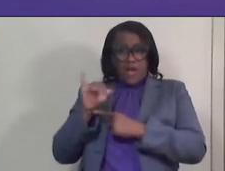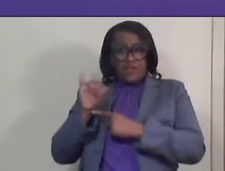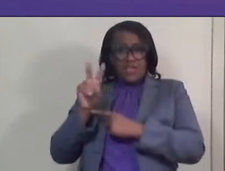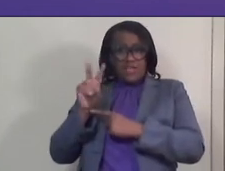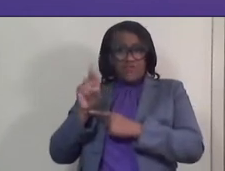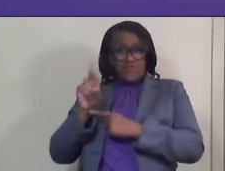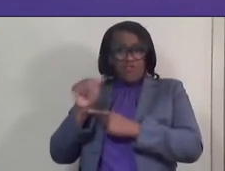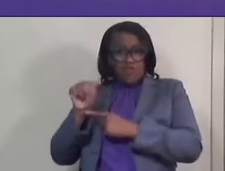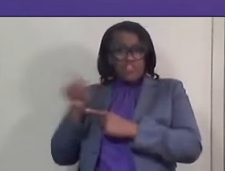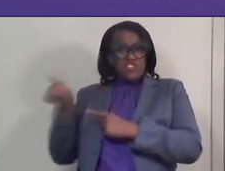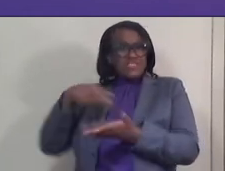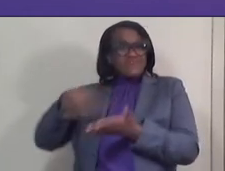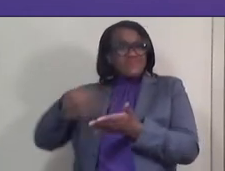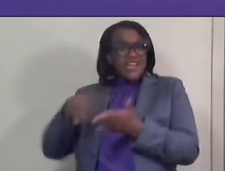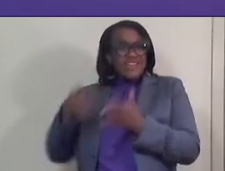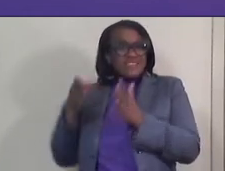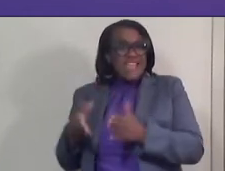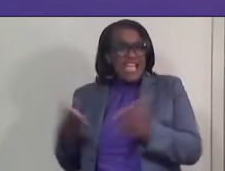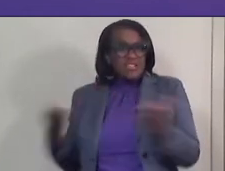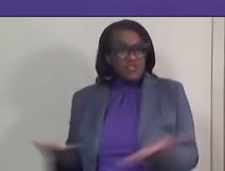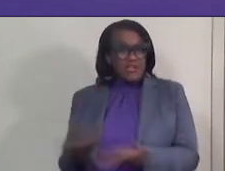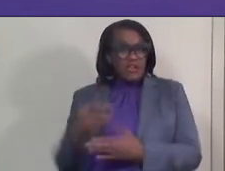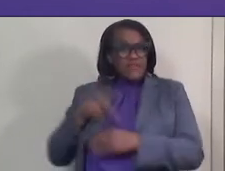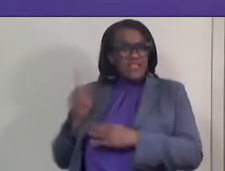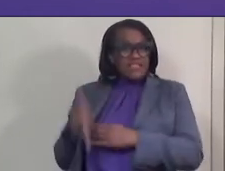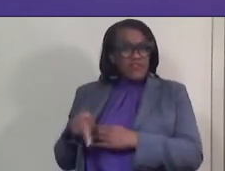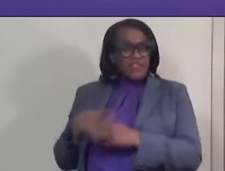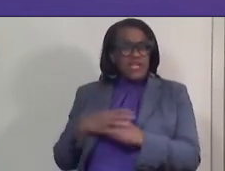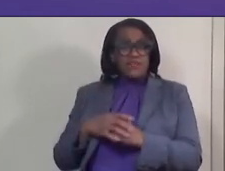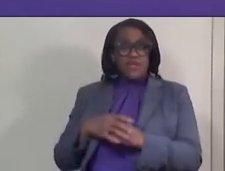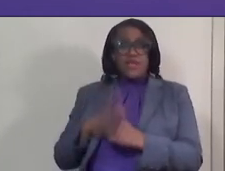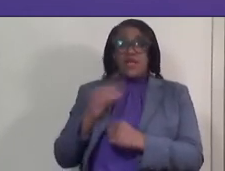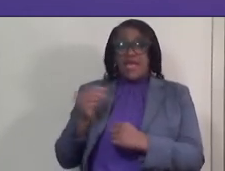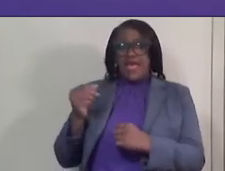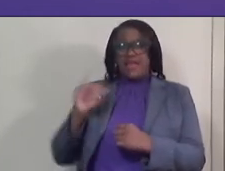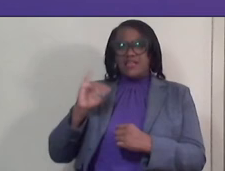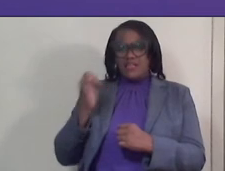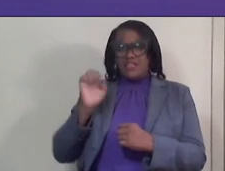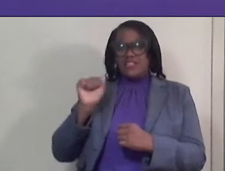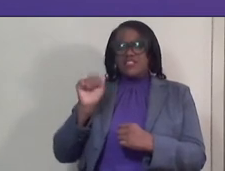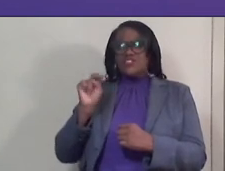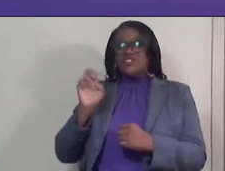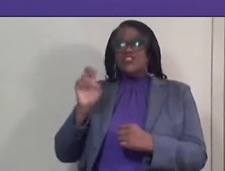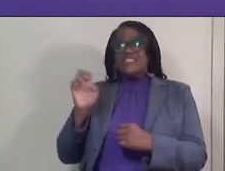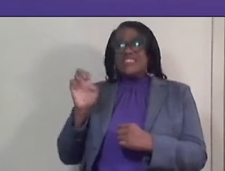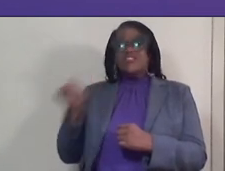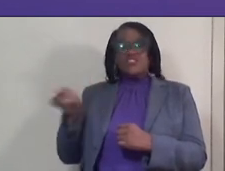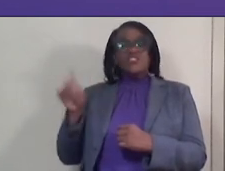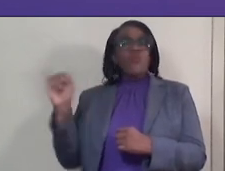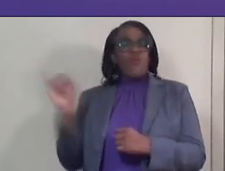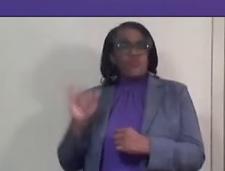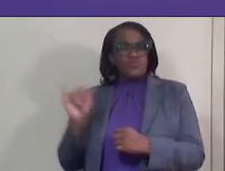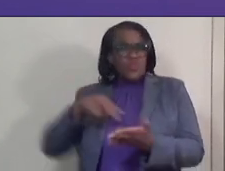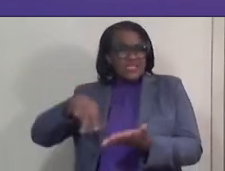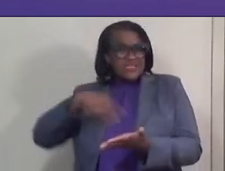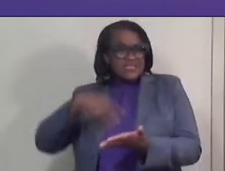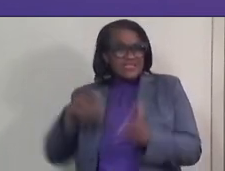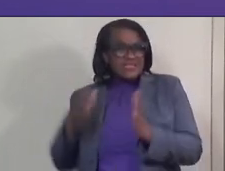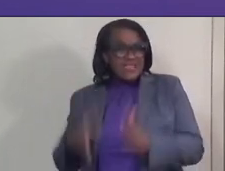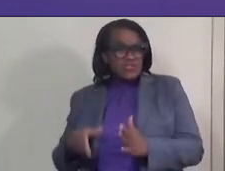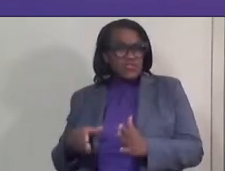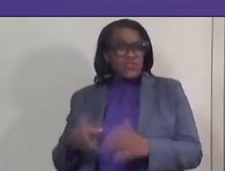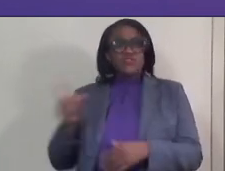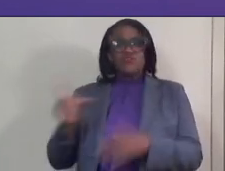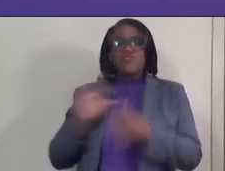here in Philadelphia. And Jeanine is also a dancer. And the comment that she made was about the body